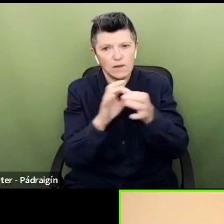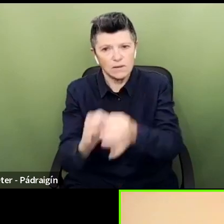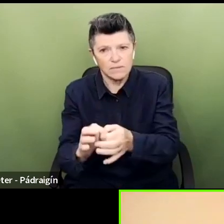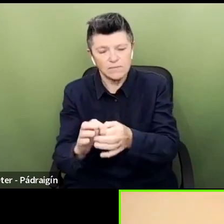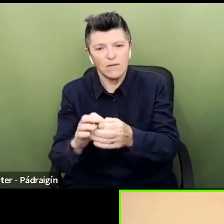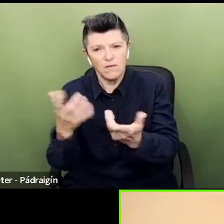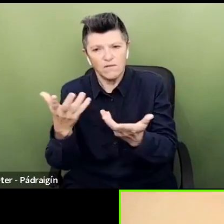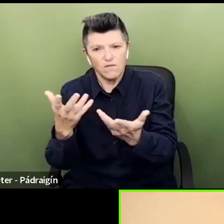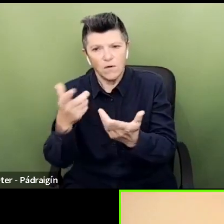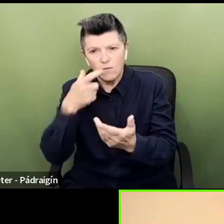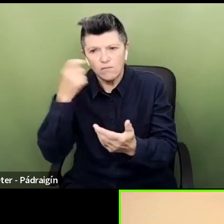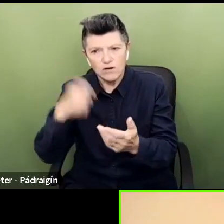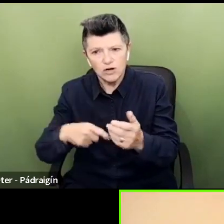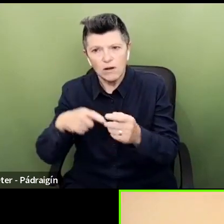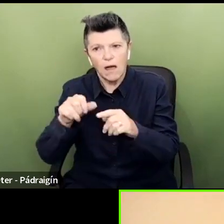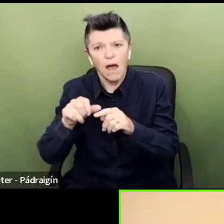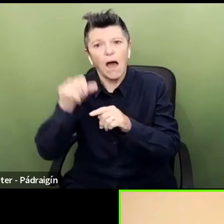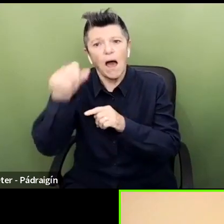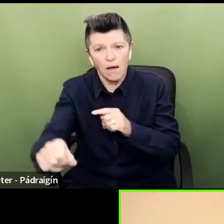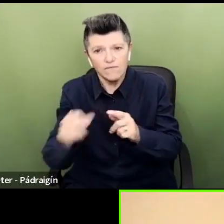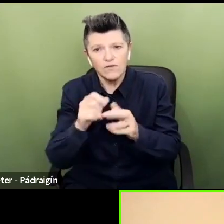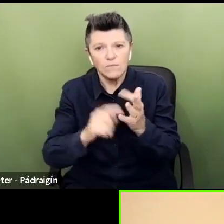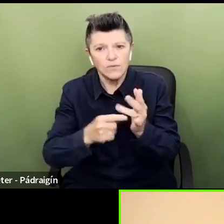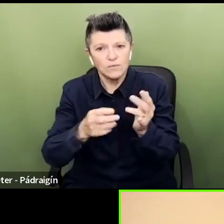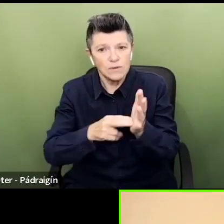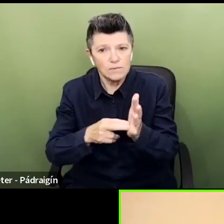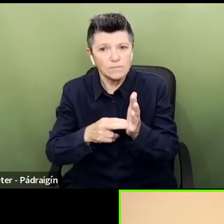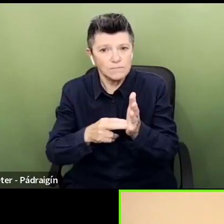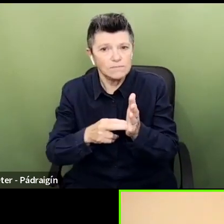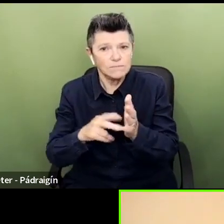a post-Putin era? I like the question.